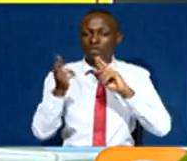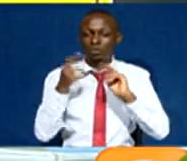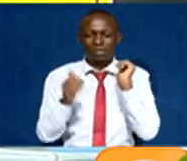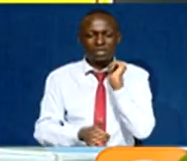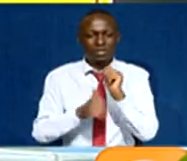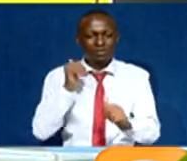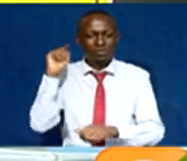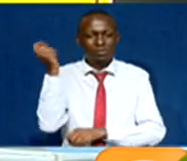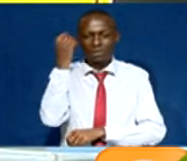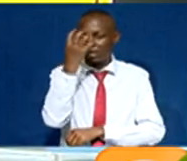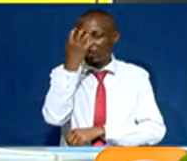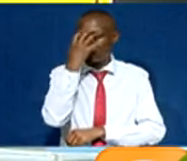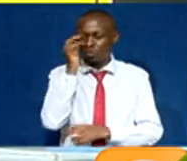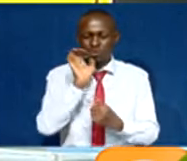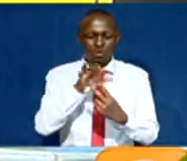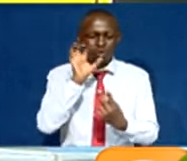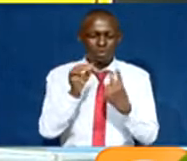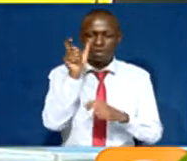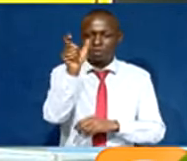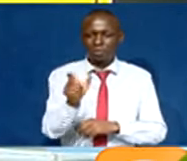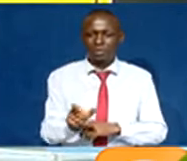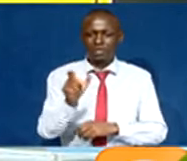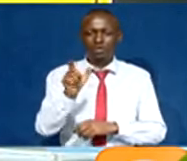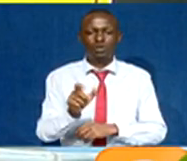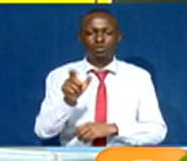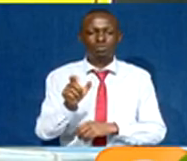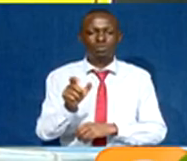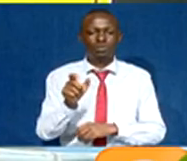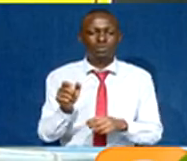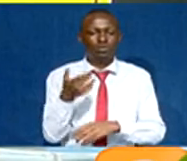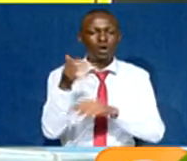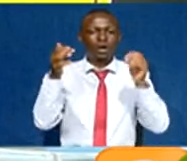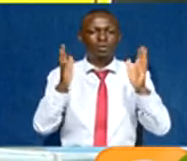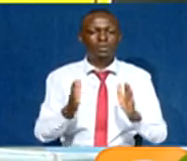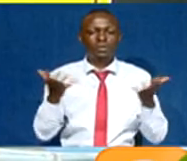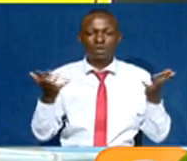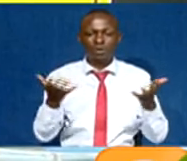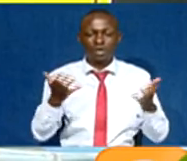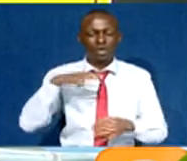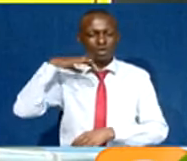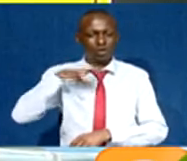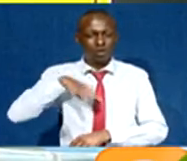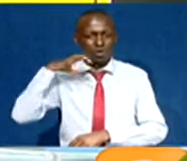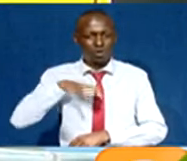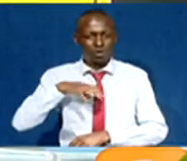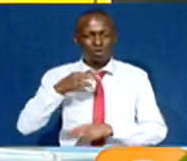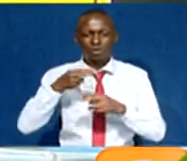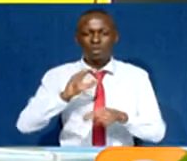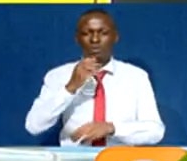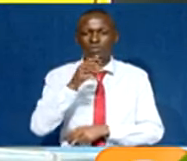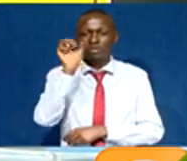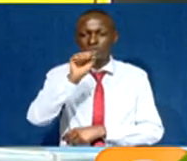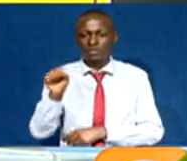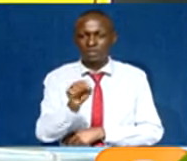rejected President William Ruto's nominee for Consul General in the Democratic Republic of Congo, Charles Githinji